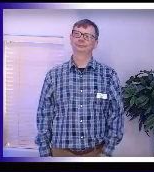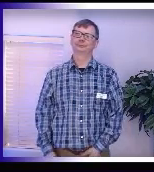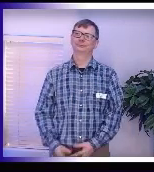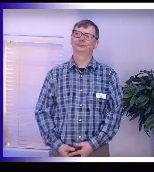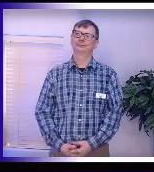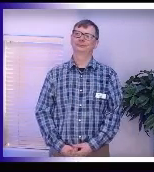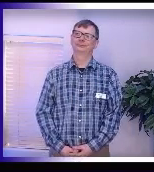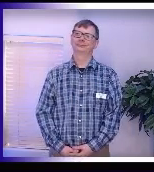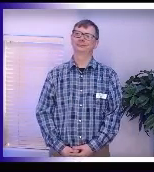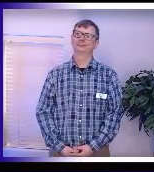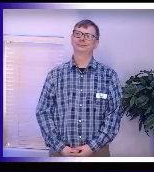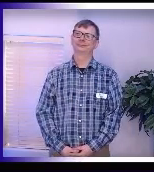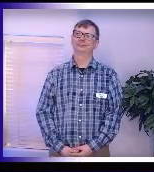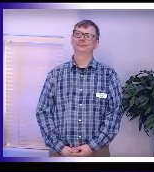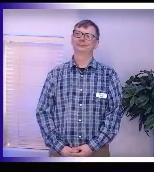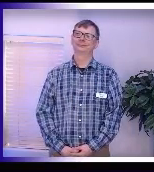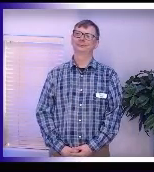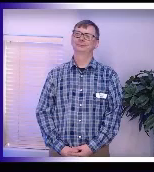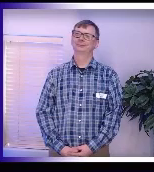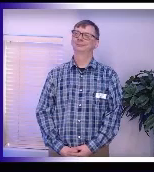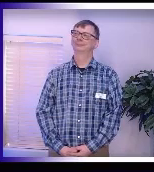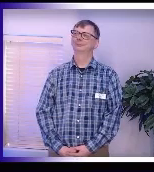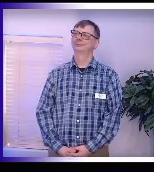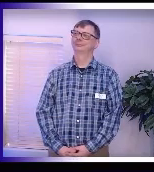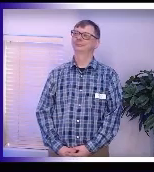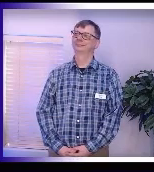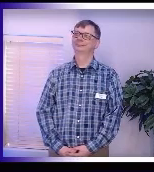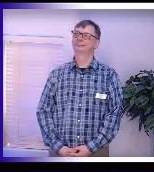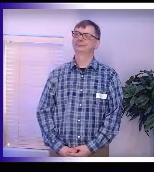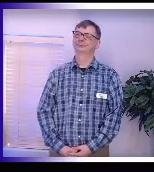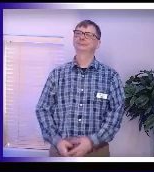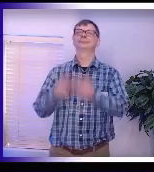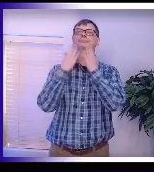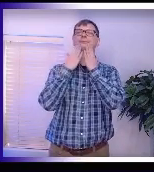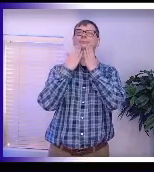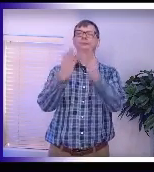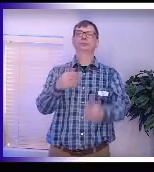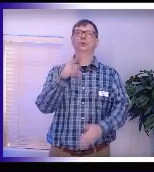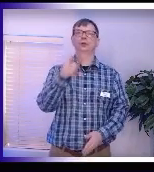Namaste.